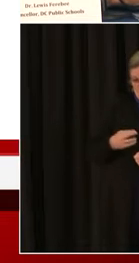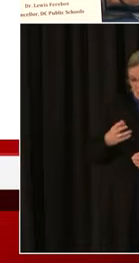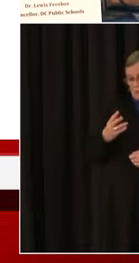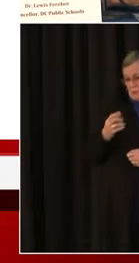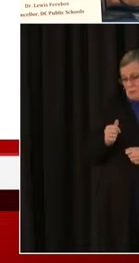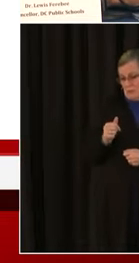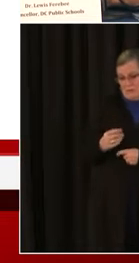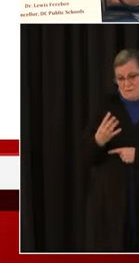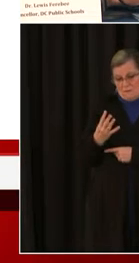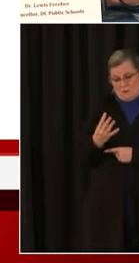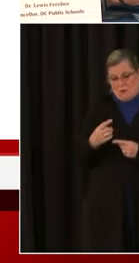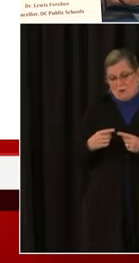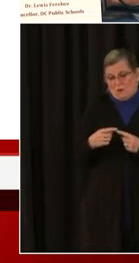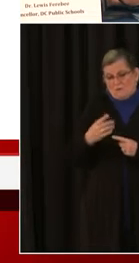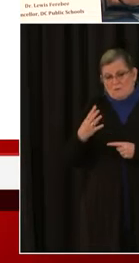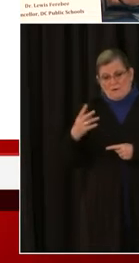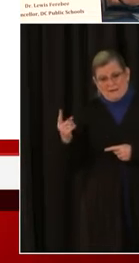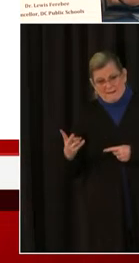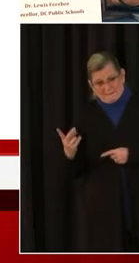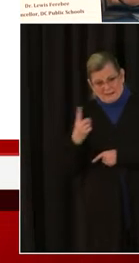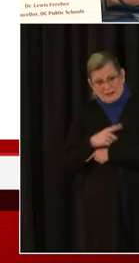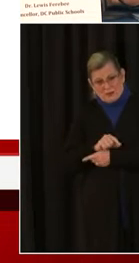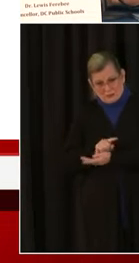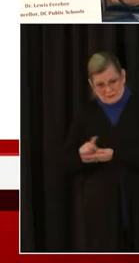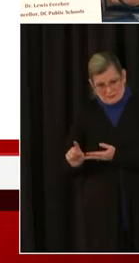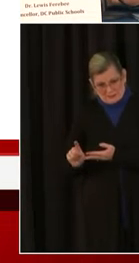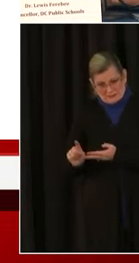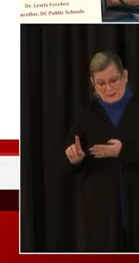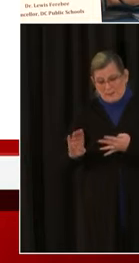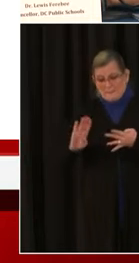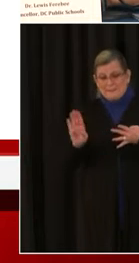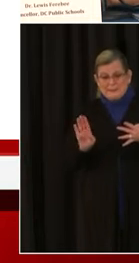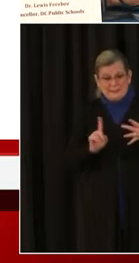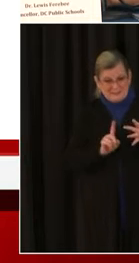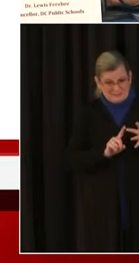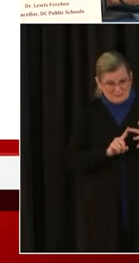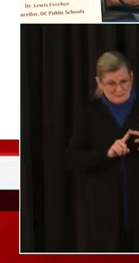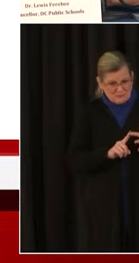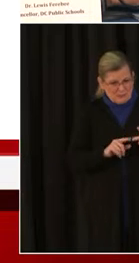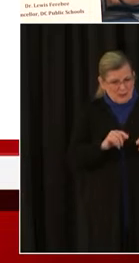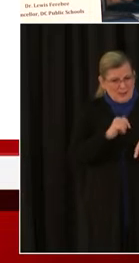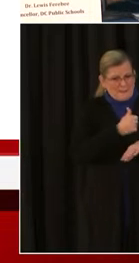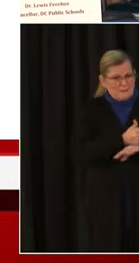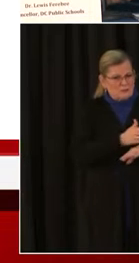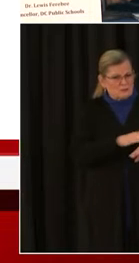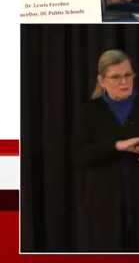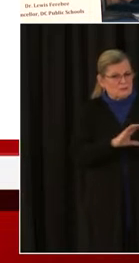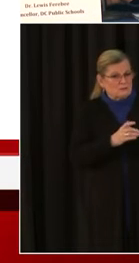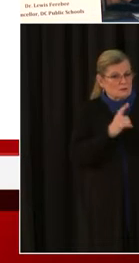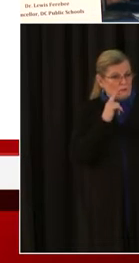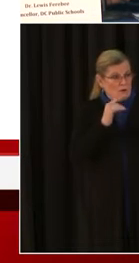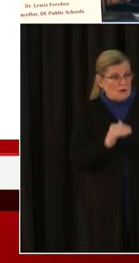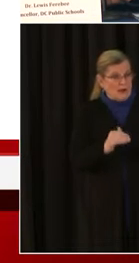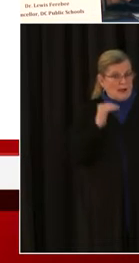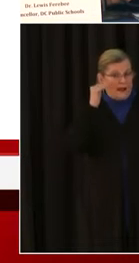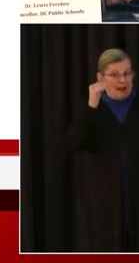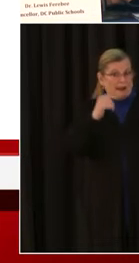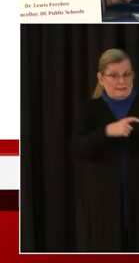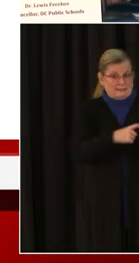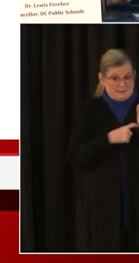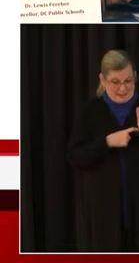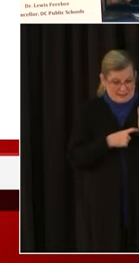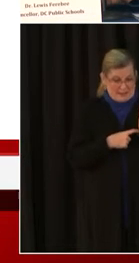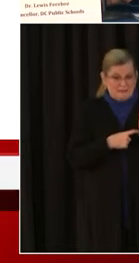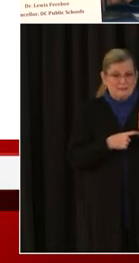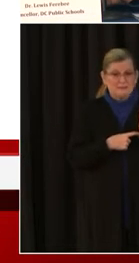week. Option B is based on a cohort of students for high demand, and so for here,